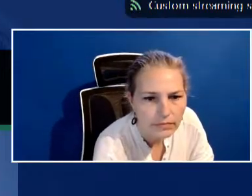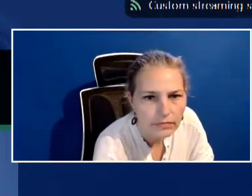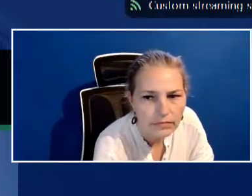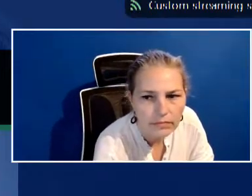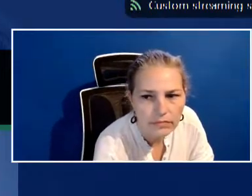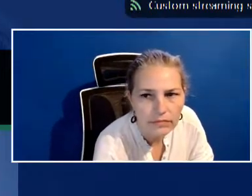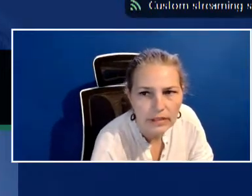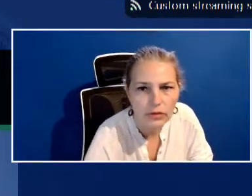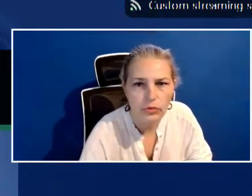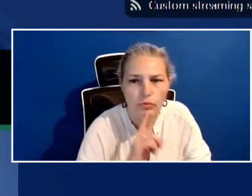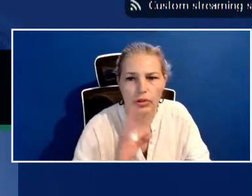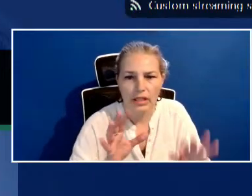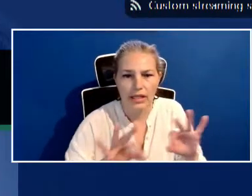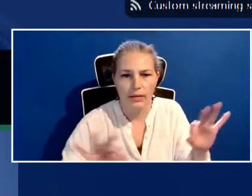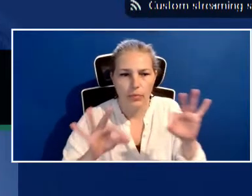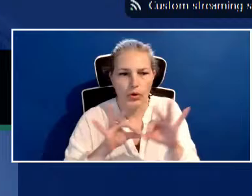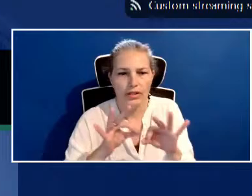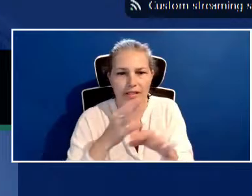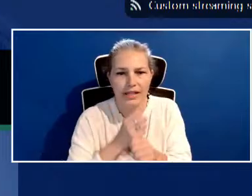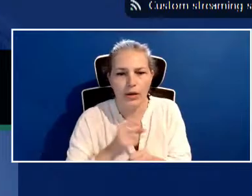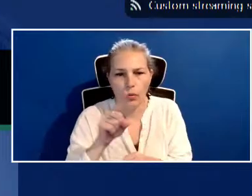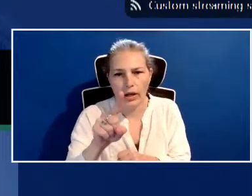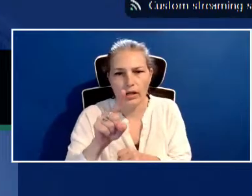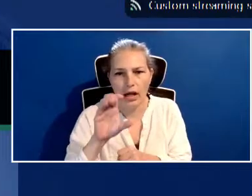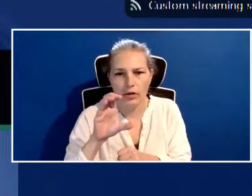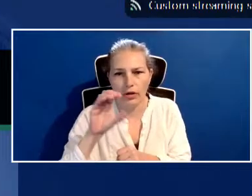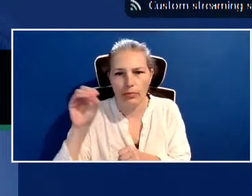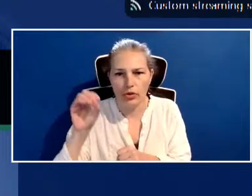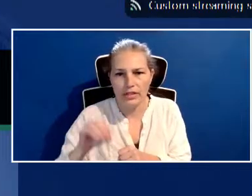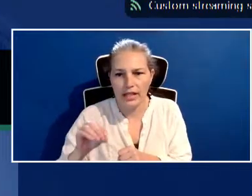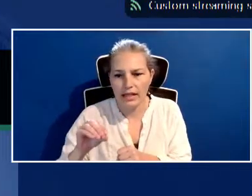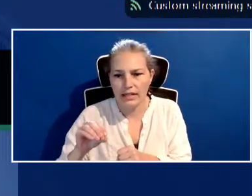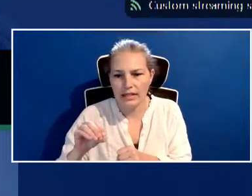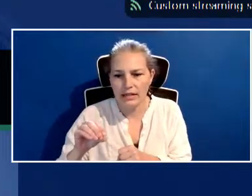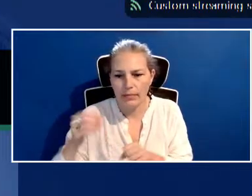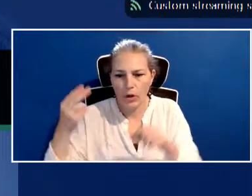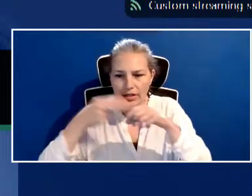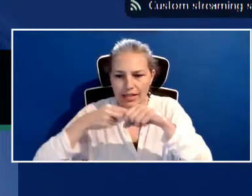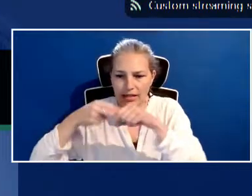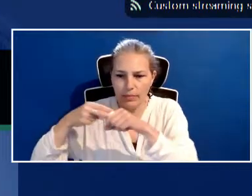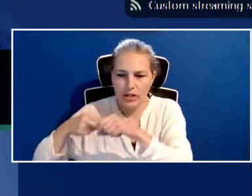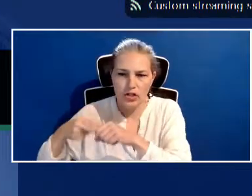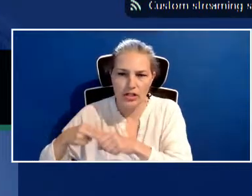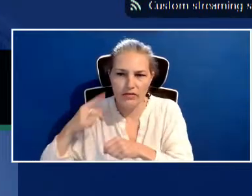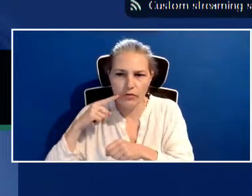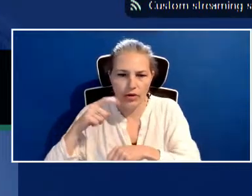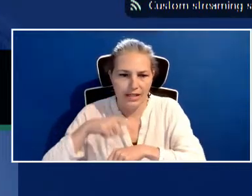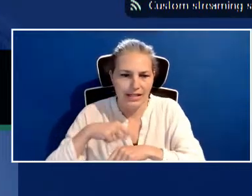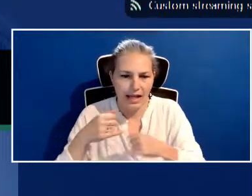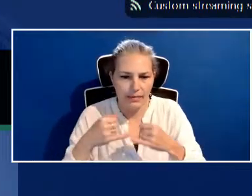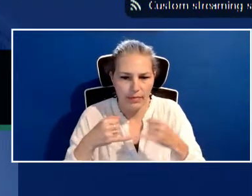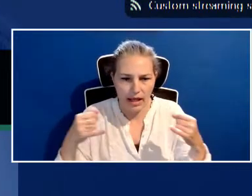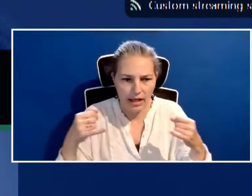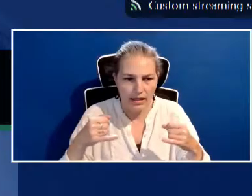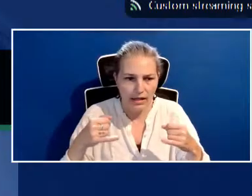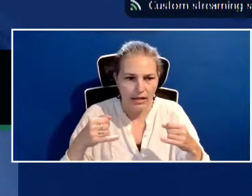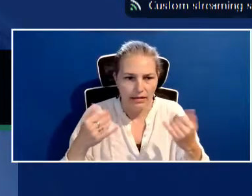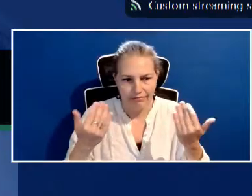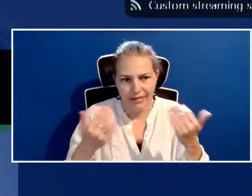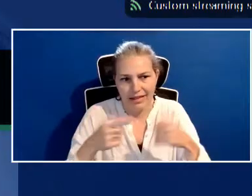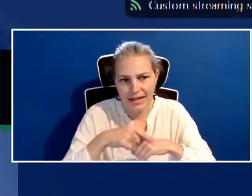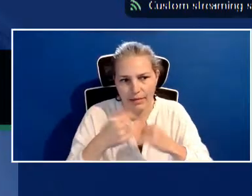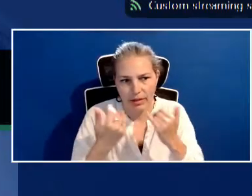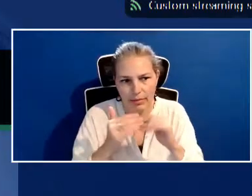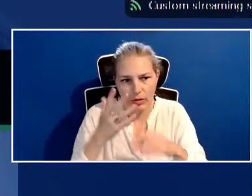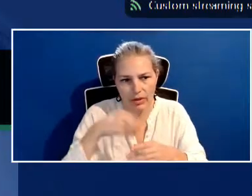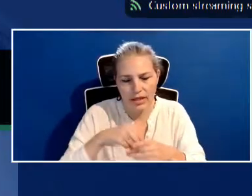100% participation to be able to meet these deadlines of undergrounding in